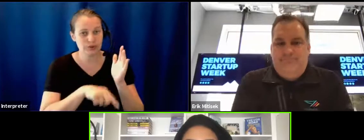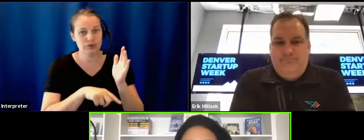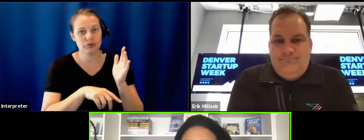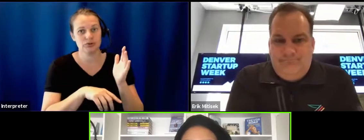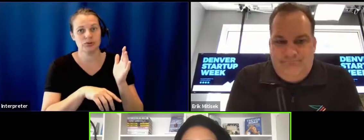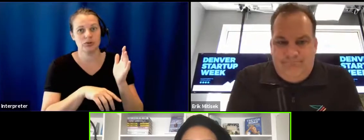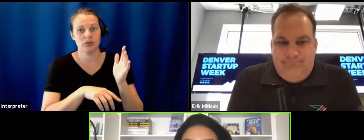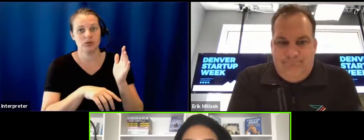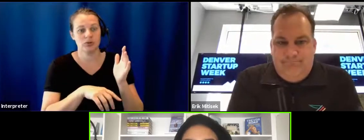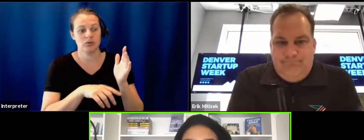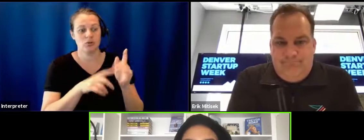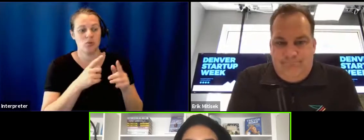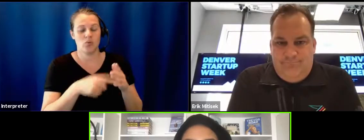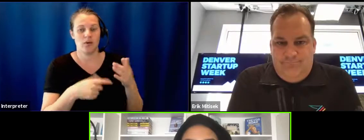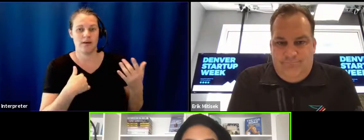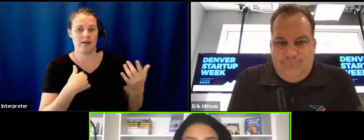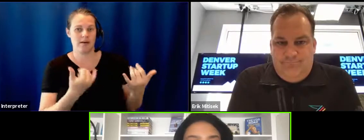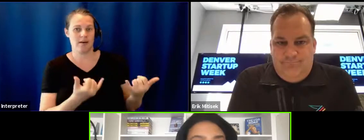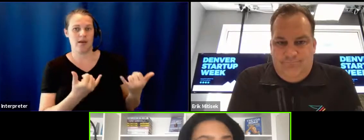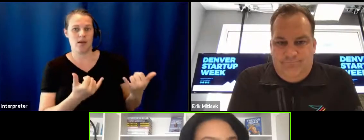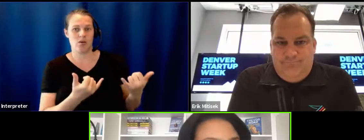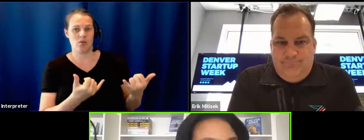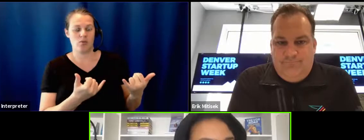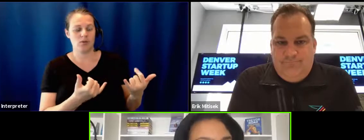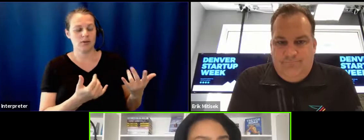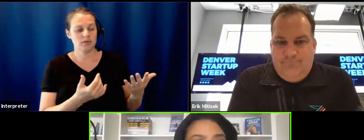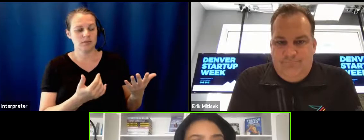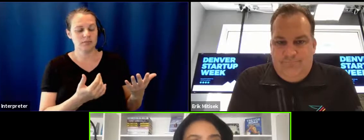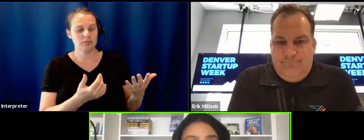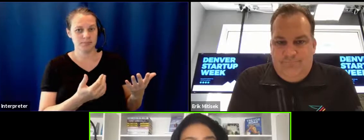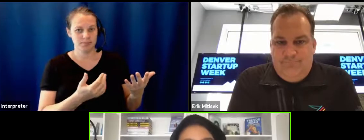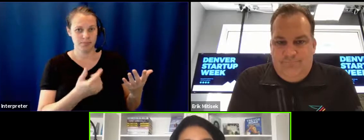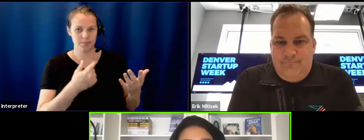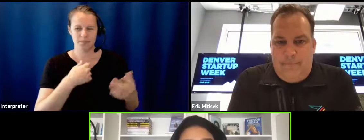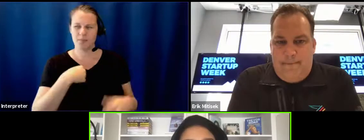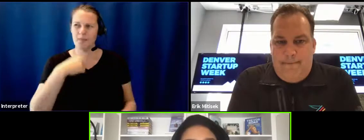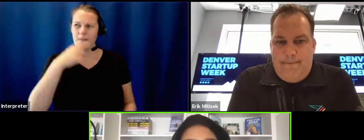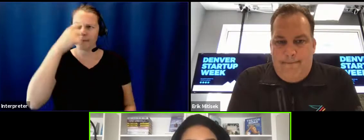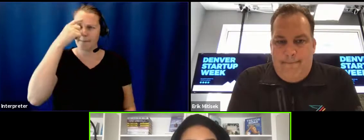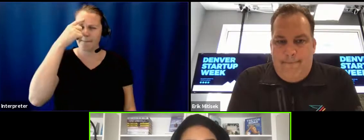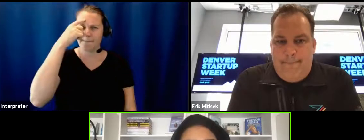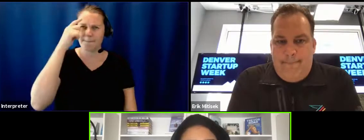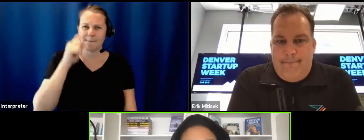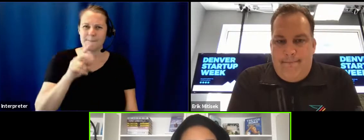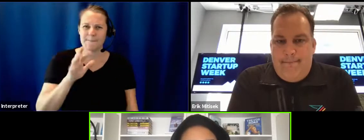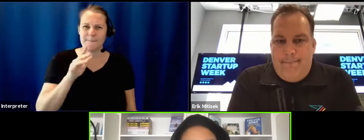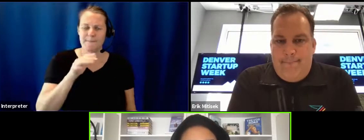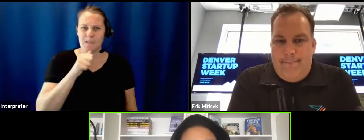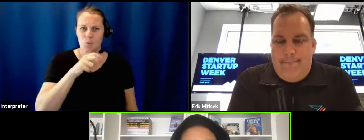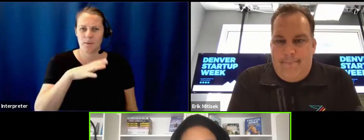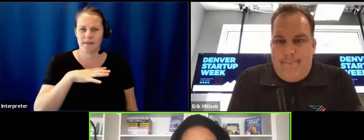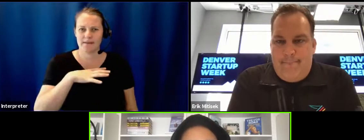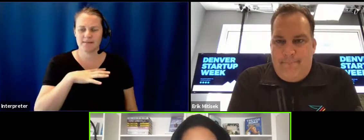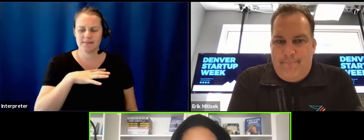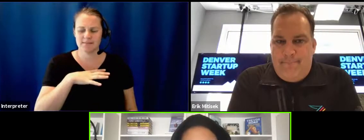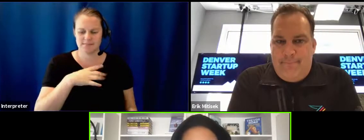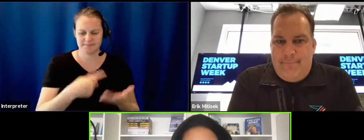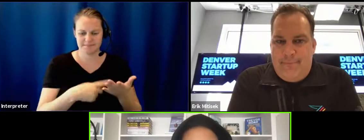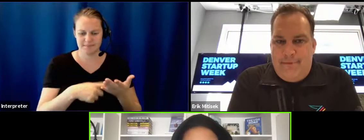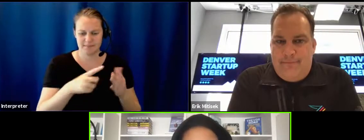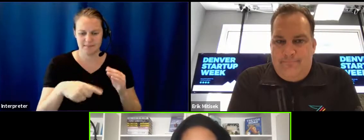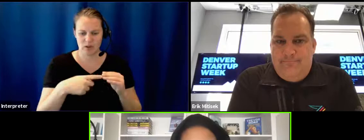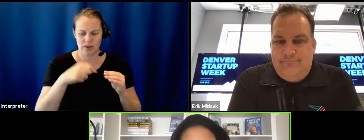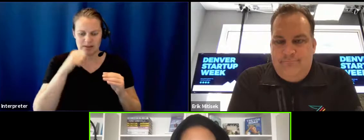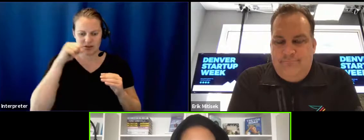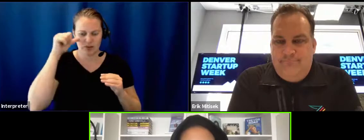what I have now. I think, you know, there was a woman, I talked about this yesterday somewhere, so it